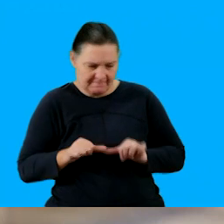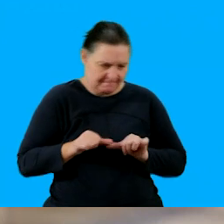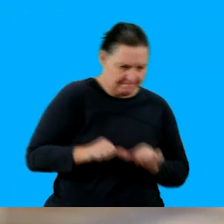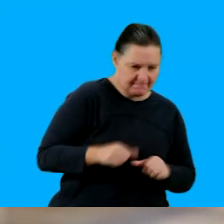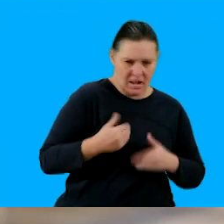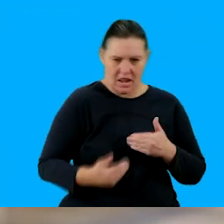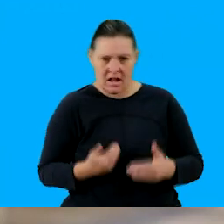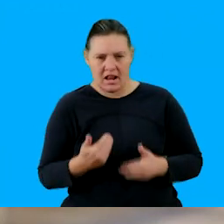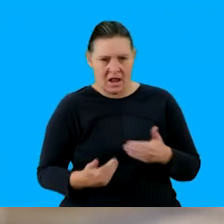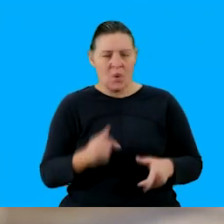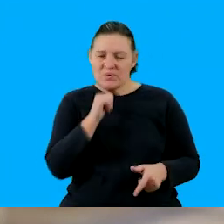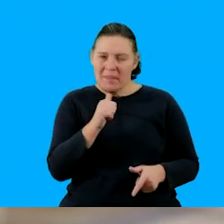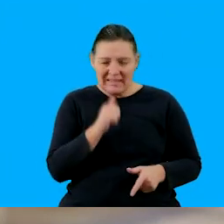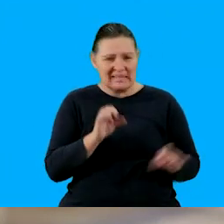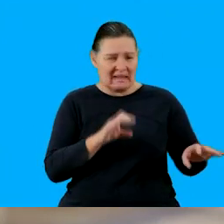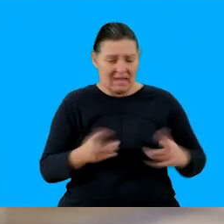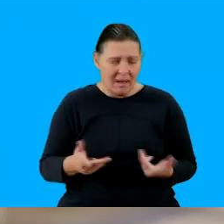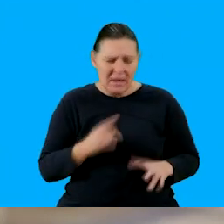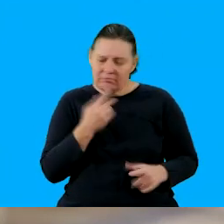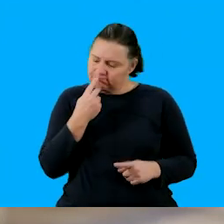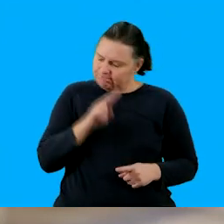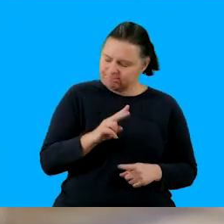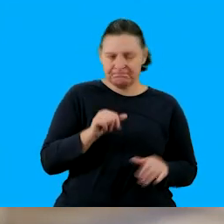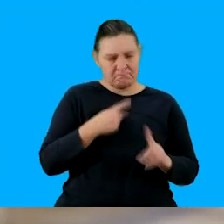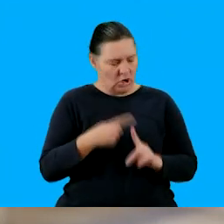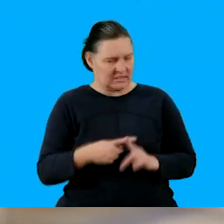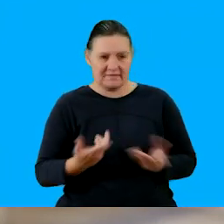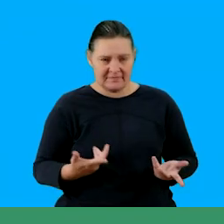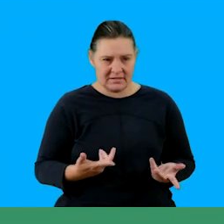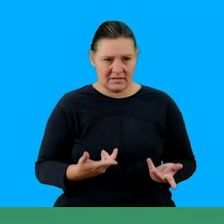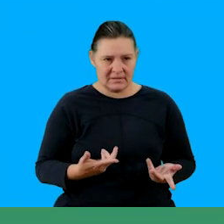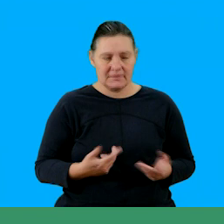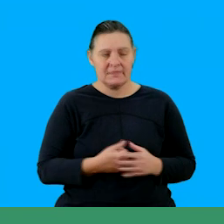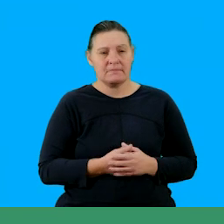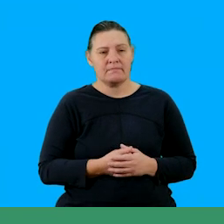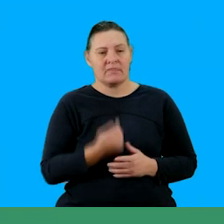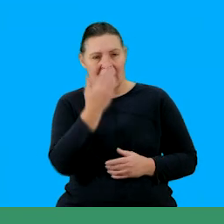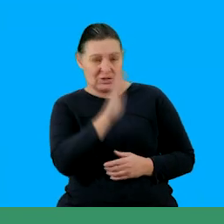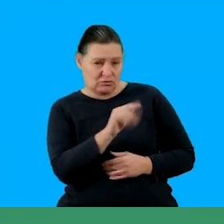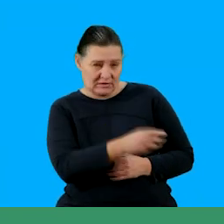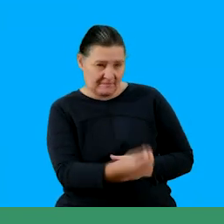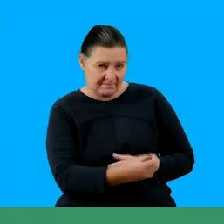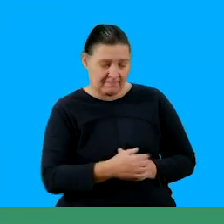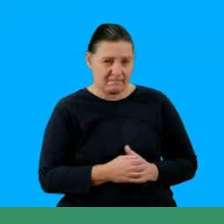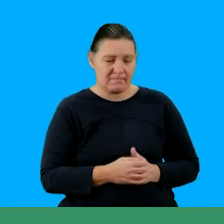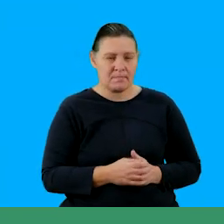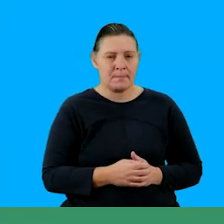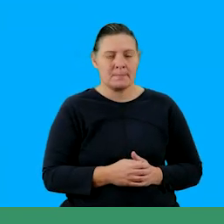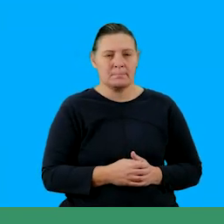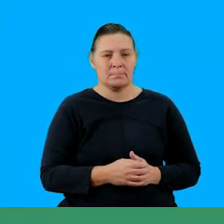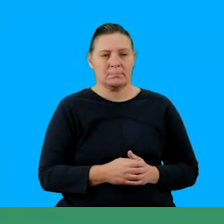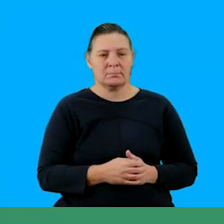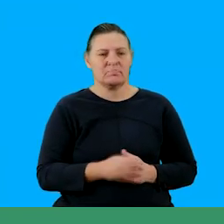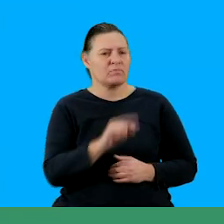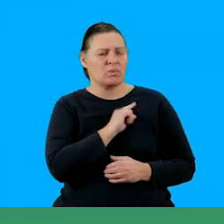optimistic. So obviously the entrepreneurial quality there would be a positive attitude.